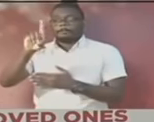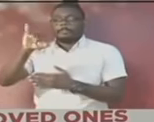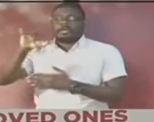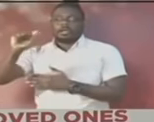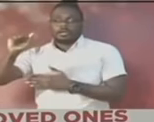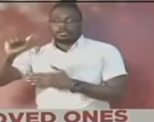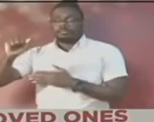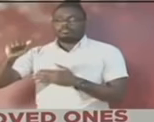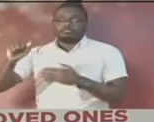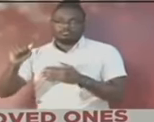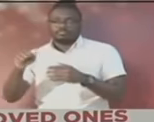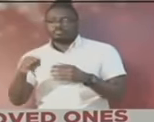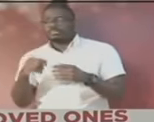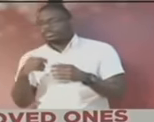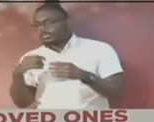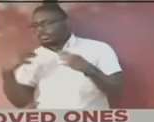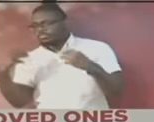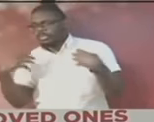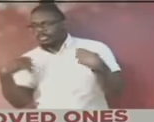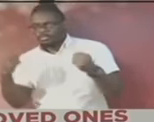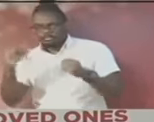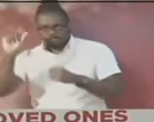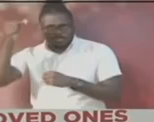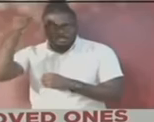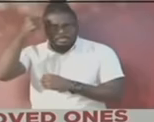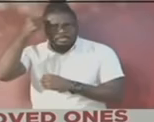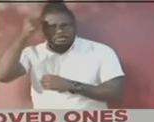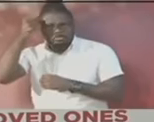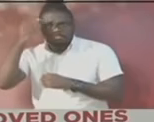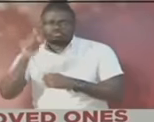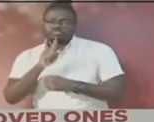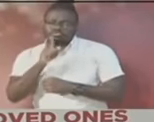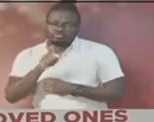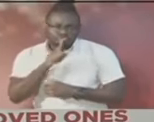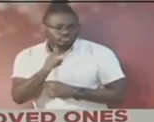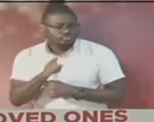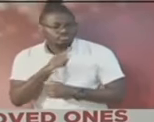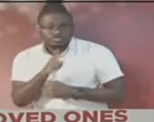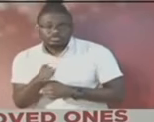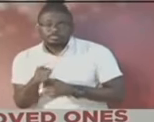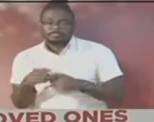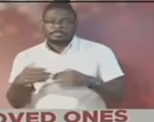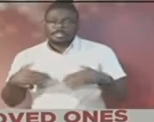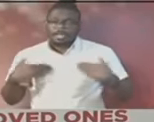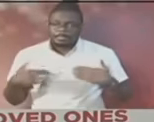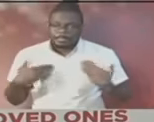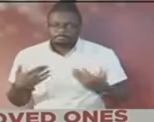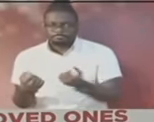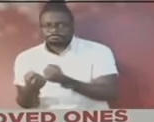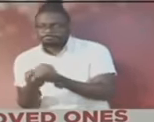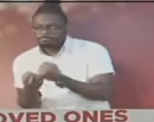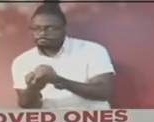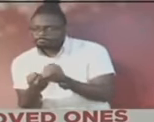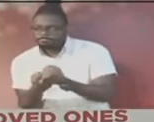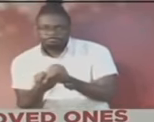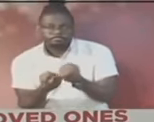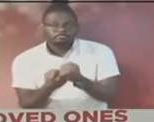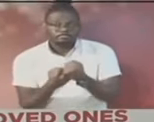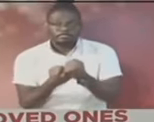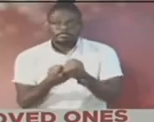the government of Trinidad and Tobago. Really appreciate your support as you continue to provide